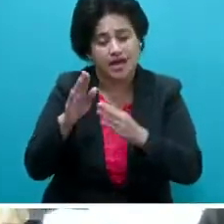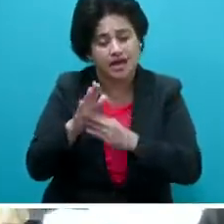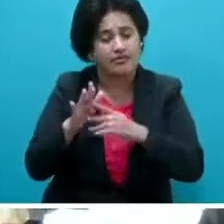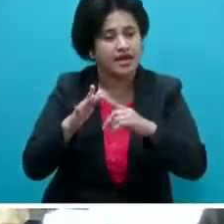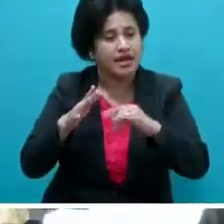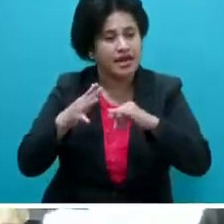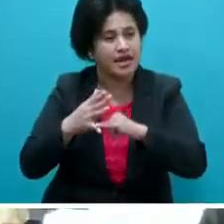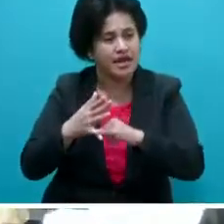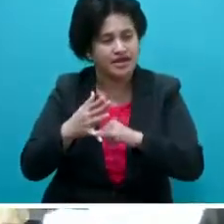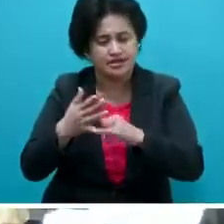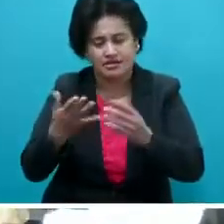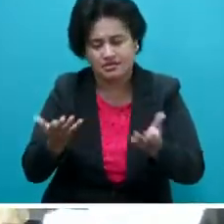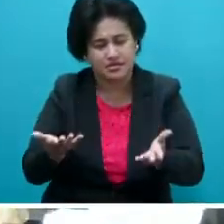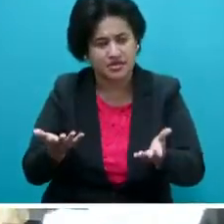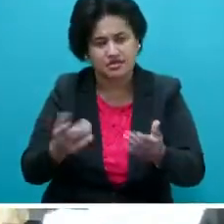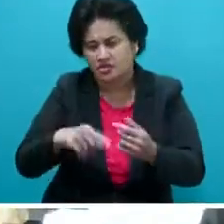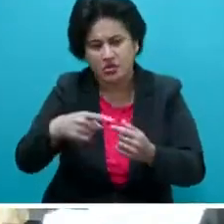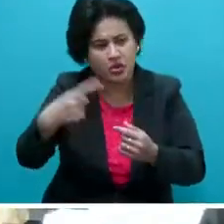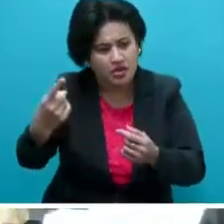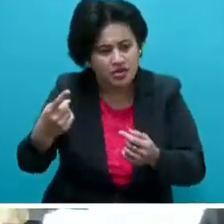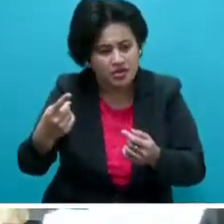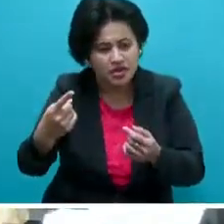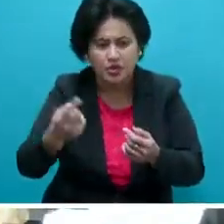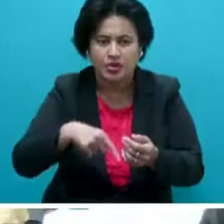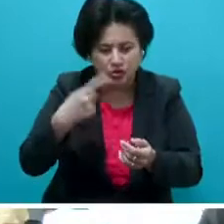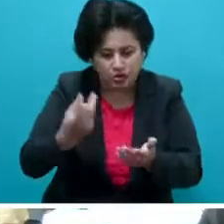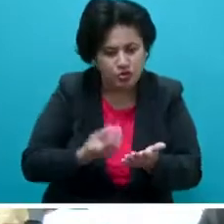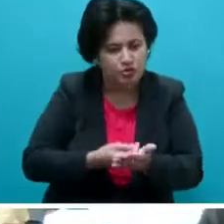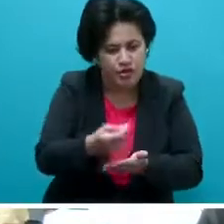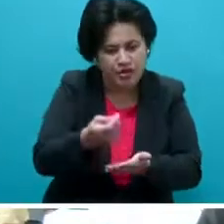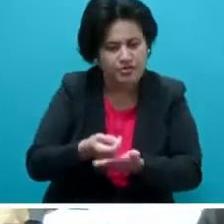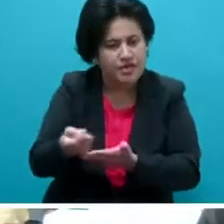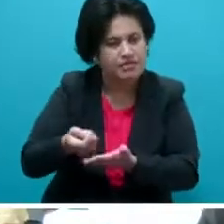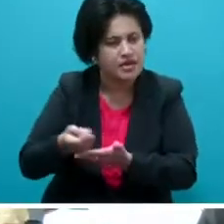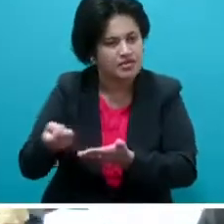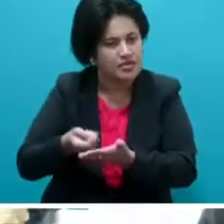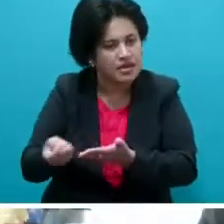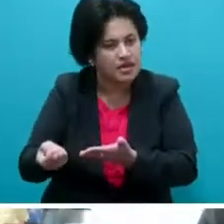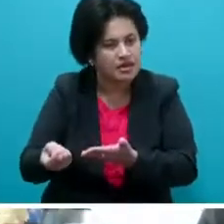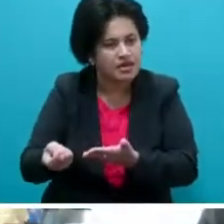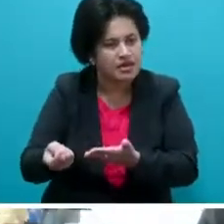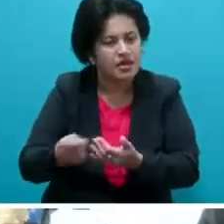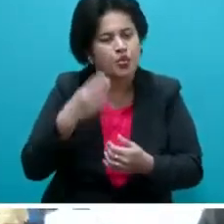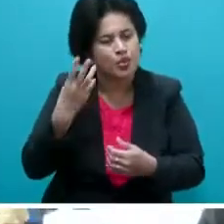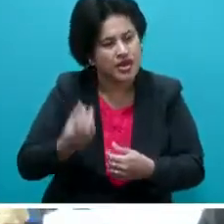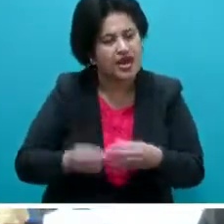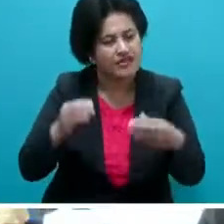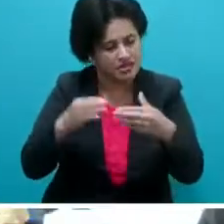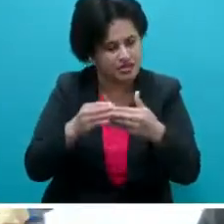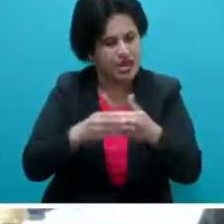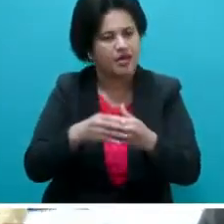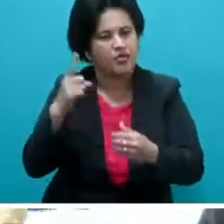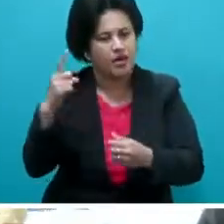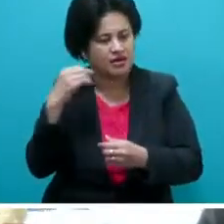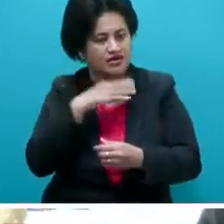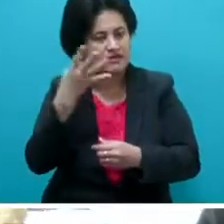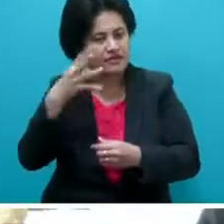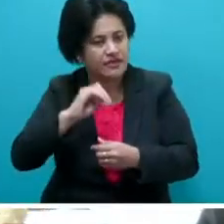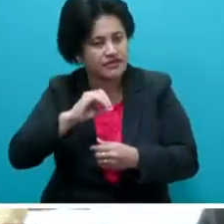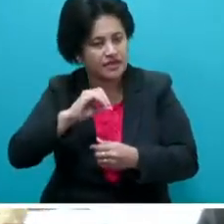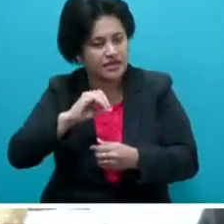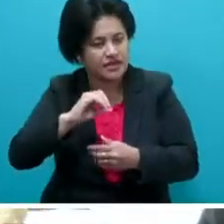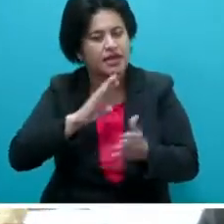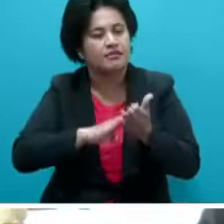it was down. It did not stop any payments. The payments were being made. We have in our bank sitting $150 million as I speak, Mr. Speaker, sir. There's no cash flow